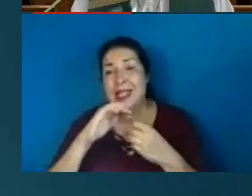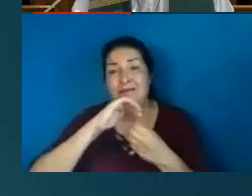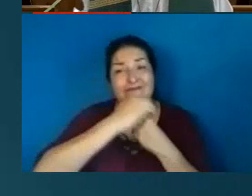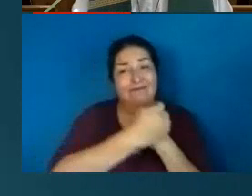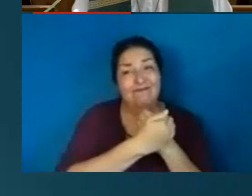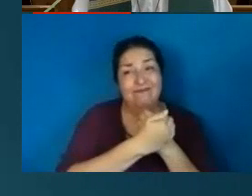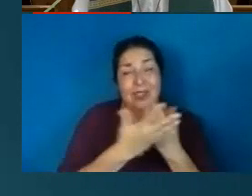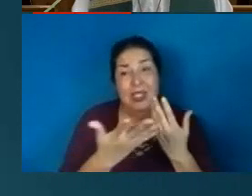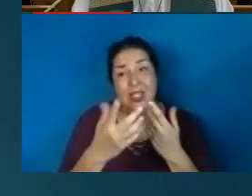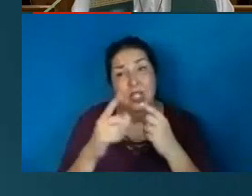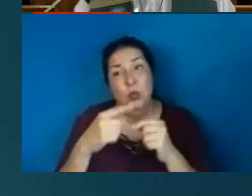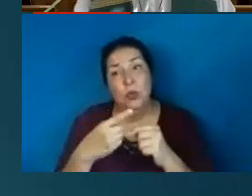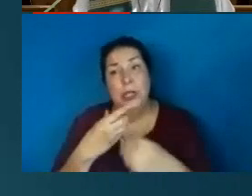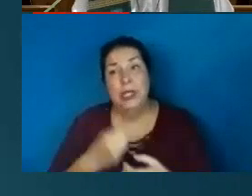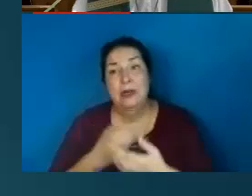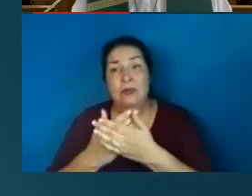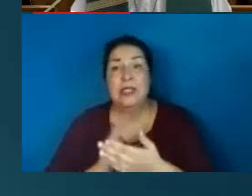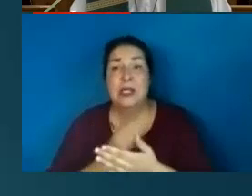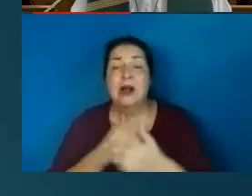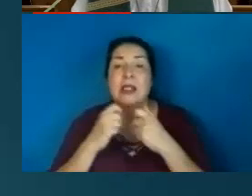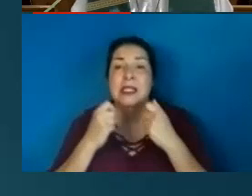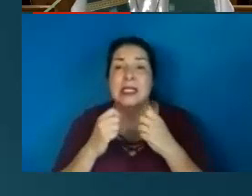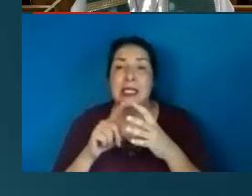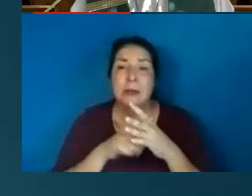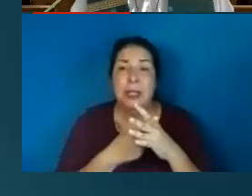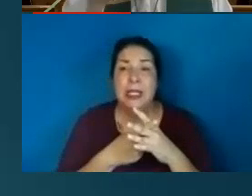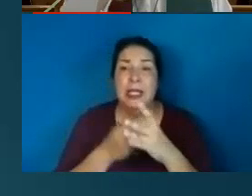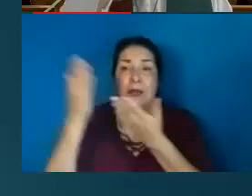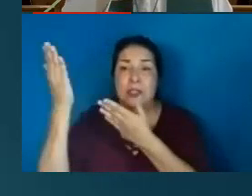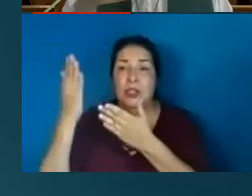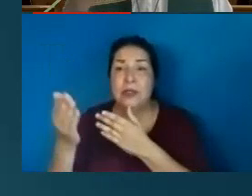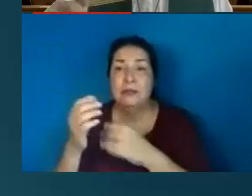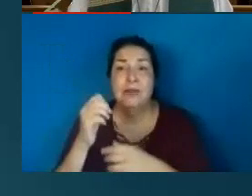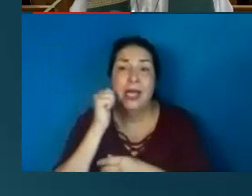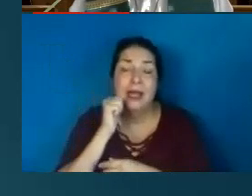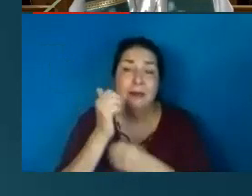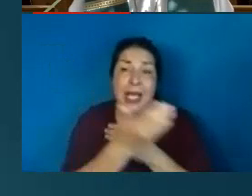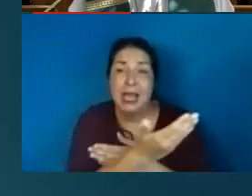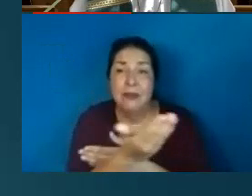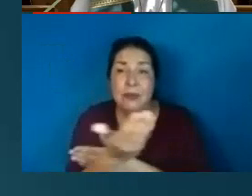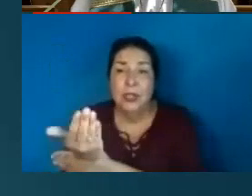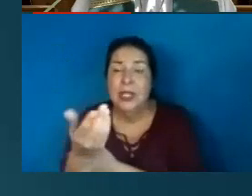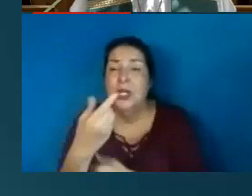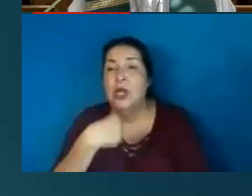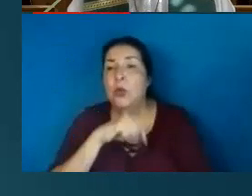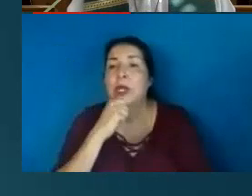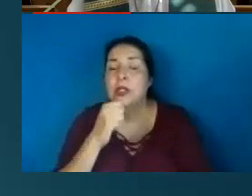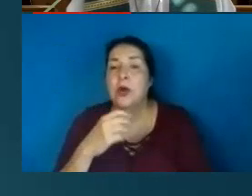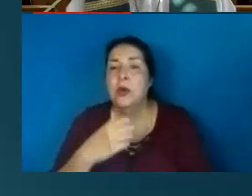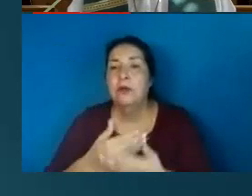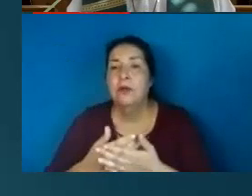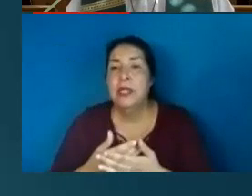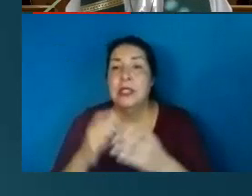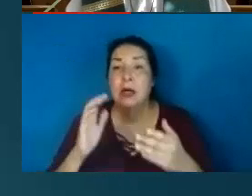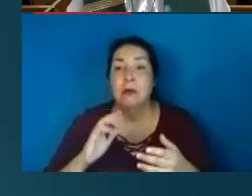When we confess our sins at the beginning of the service every morning, we did not confess the sins of Adam and Eve,